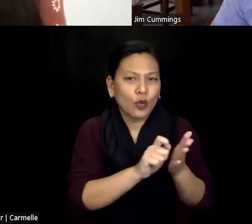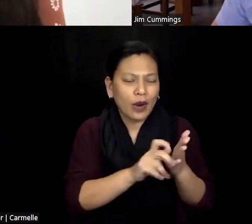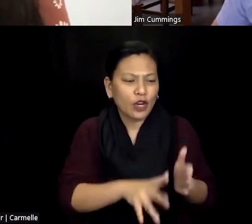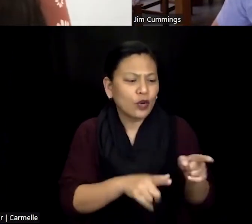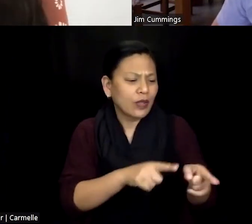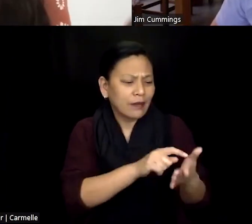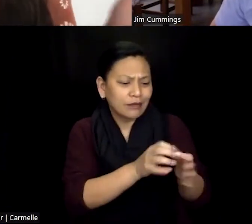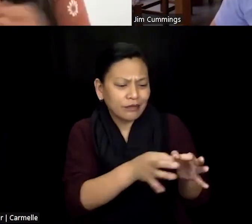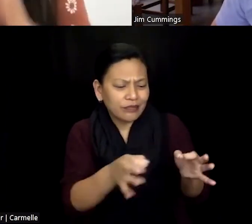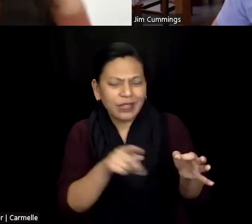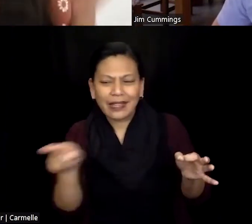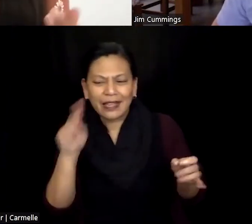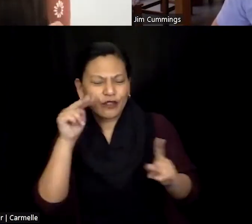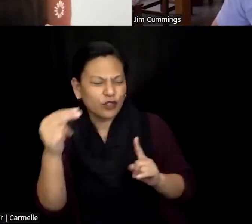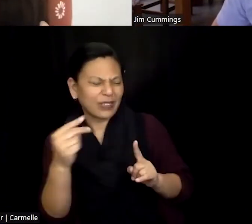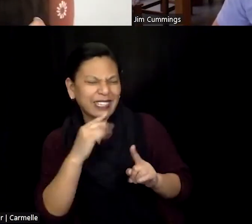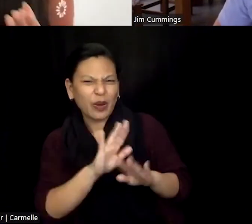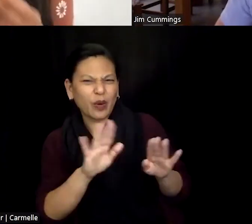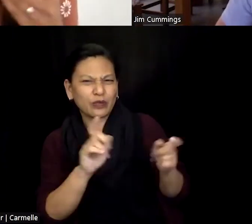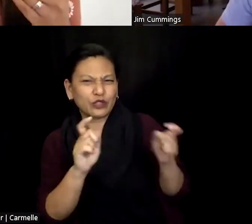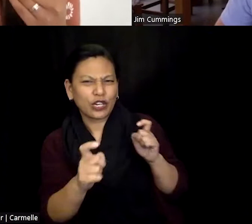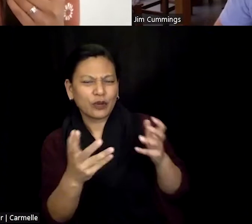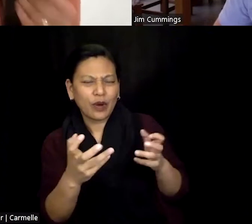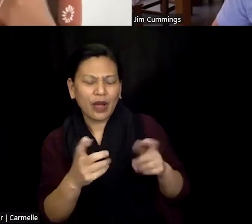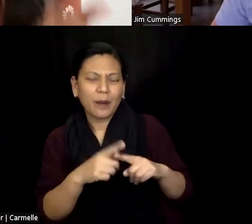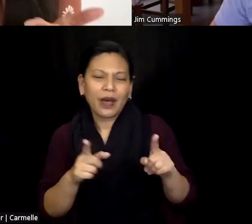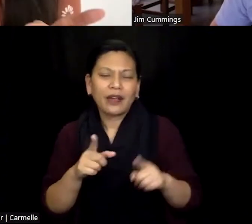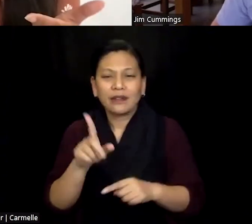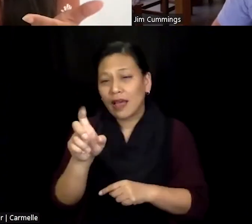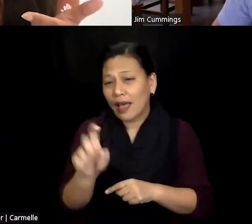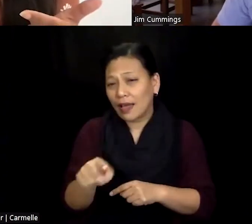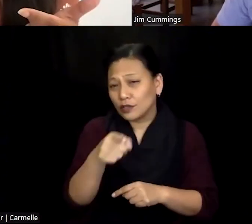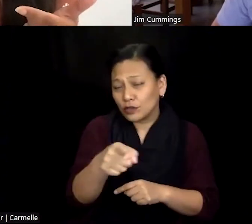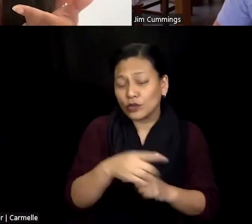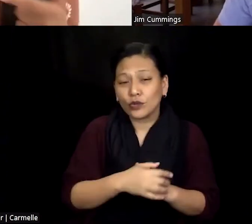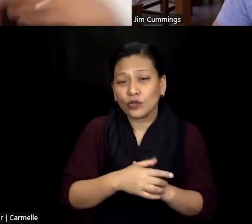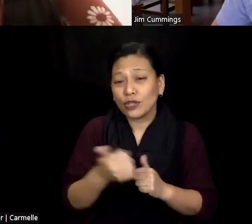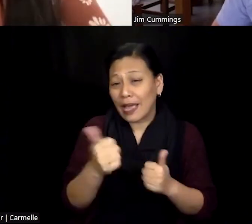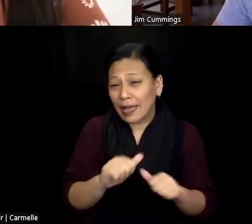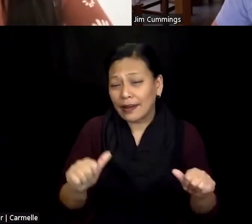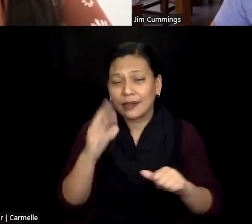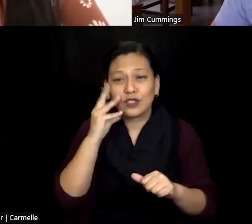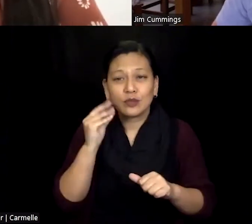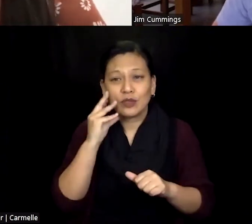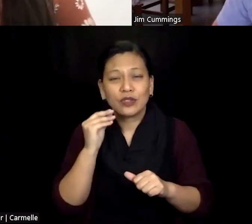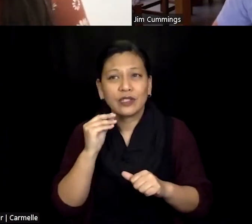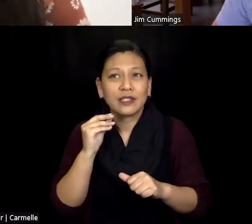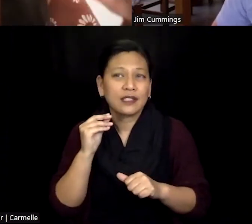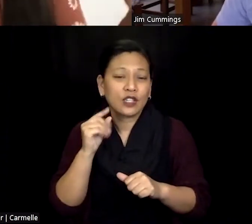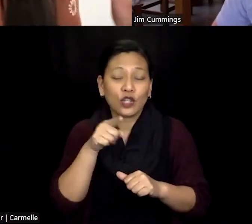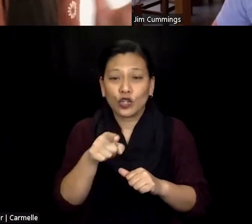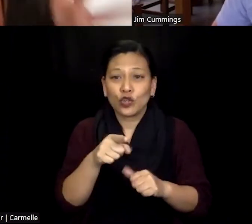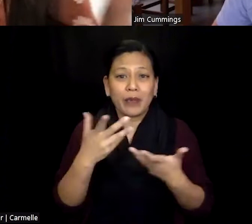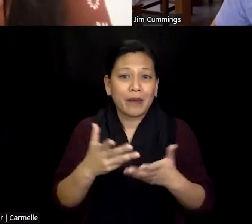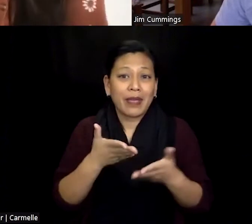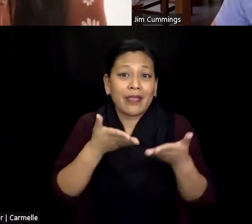might change the script or the feel of the scene. But did you have any experiences where you were on like